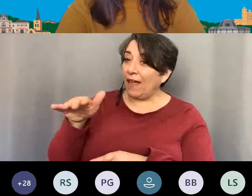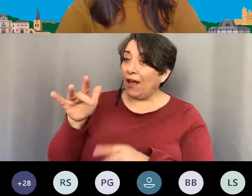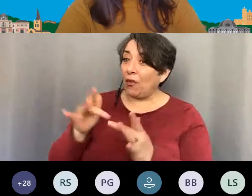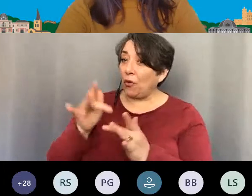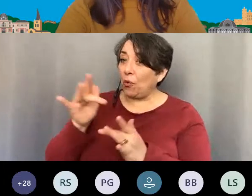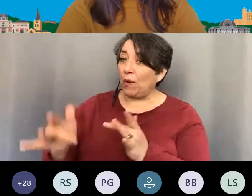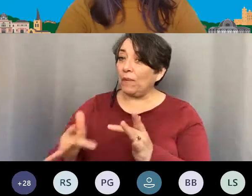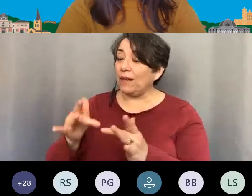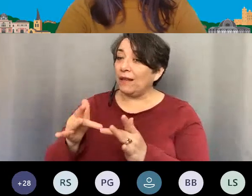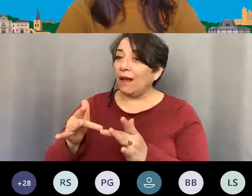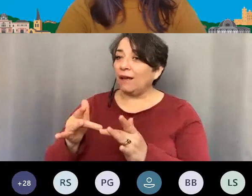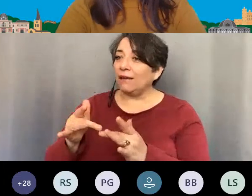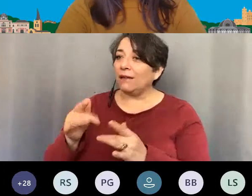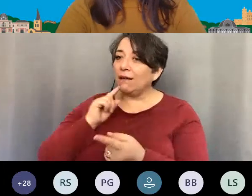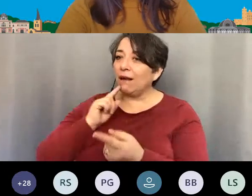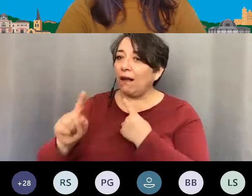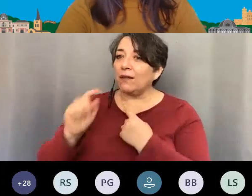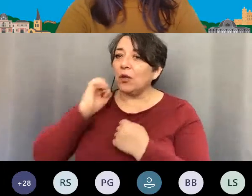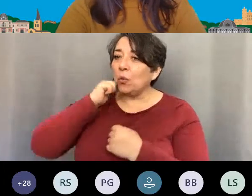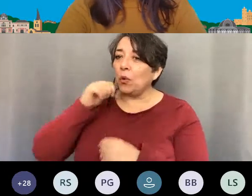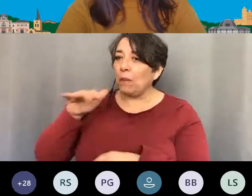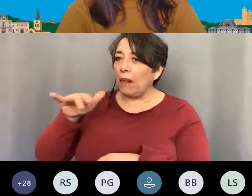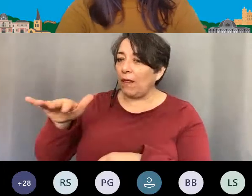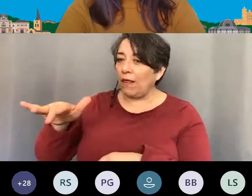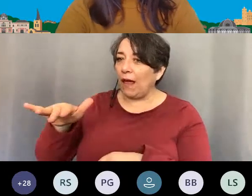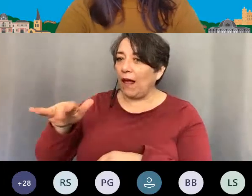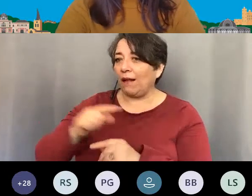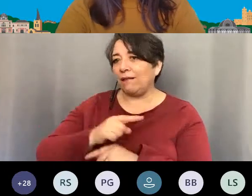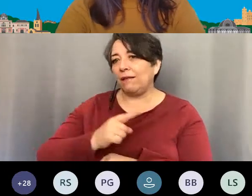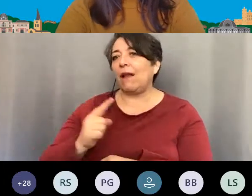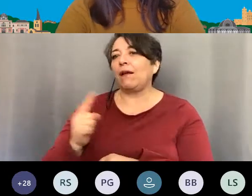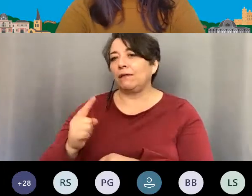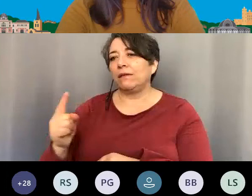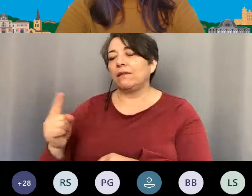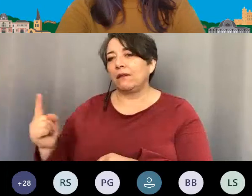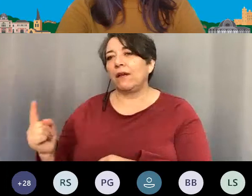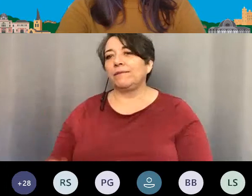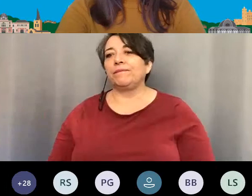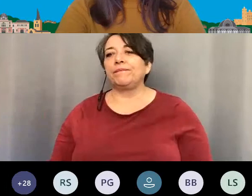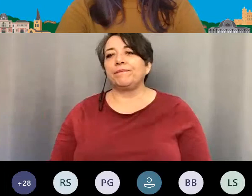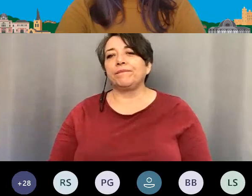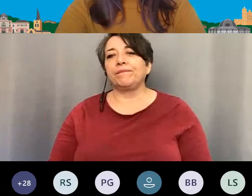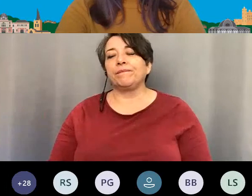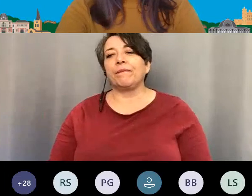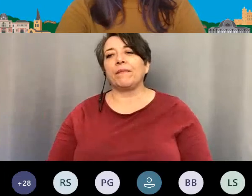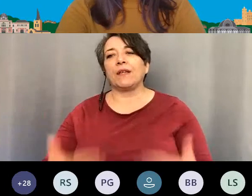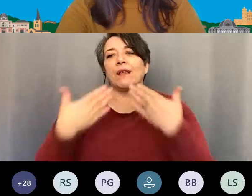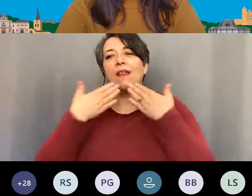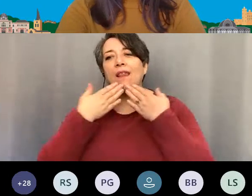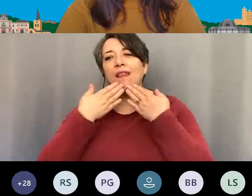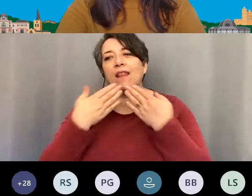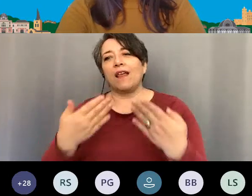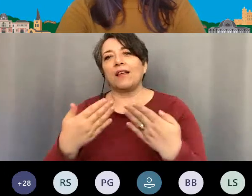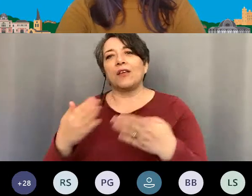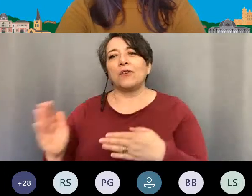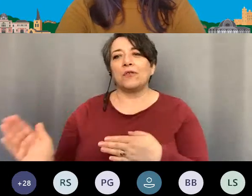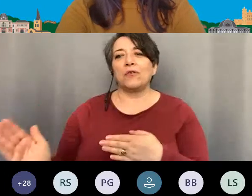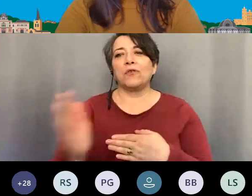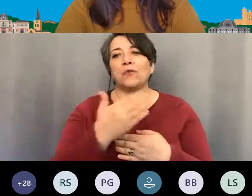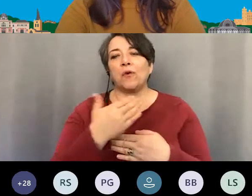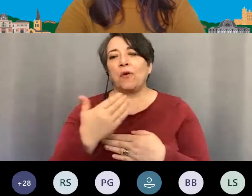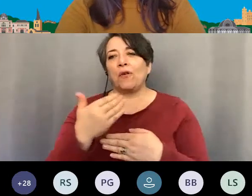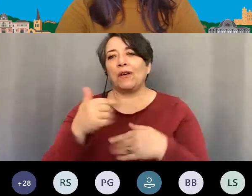be an answer to that question for you to read at your leisure. Thank you to everybody who's joined us today.